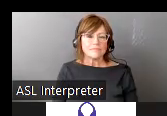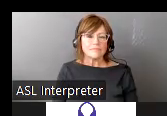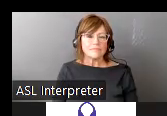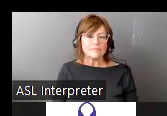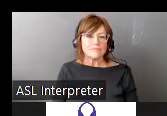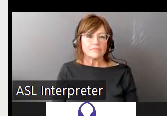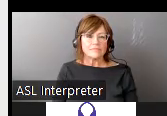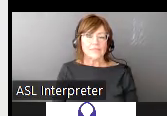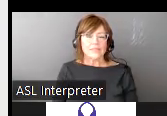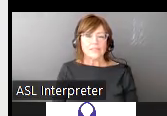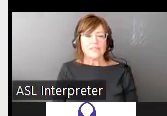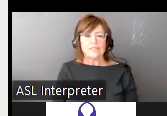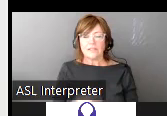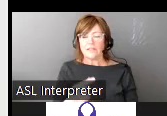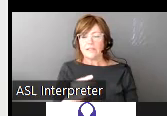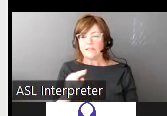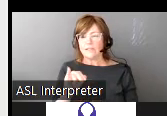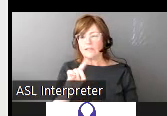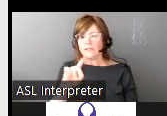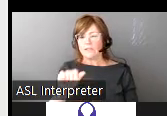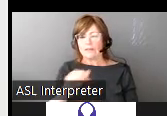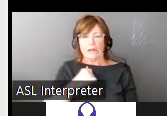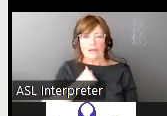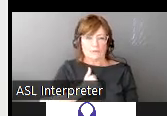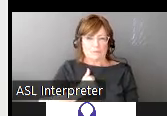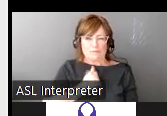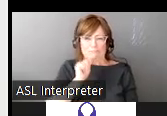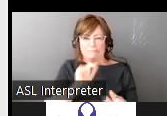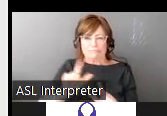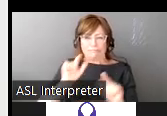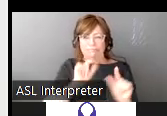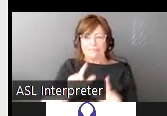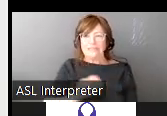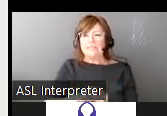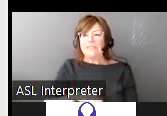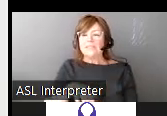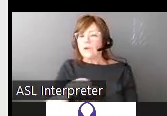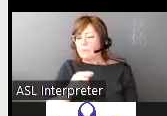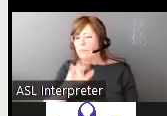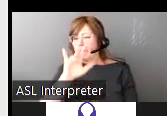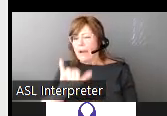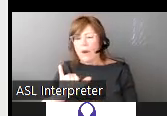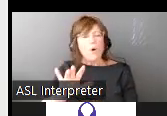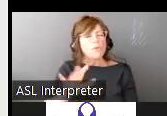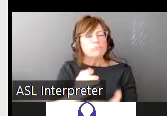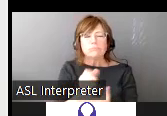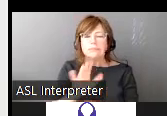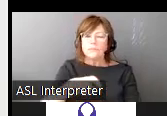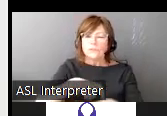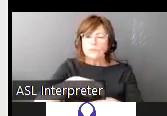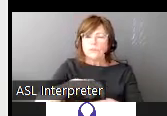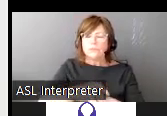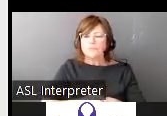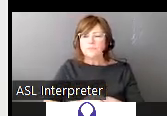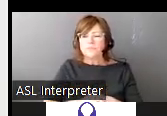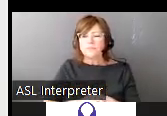I am so sorry. No worries, Guida, take your time. If not, maybe